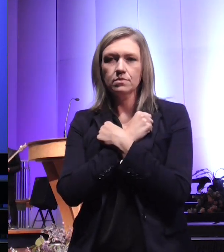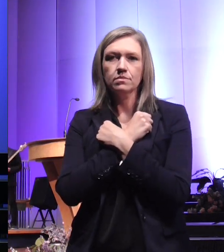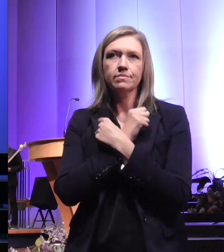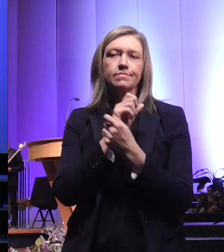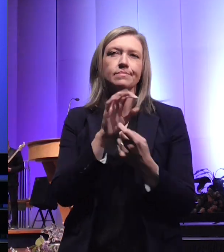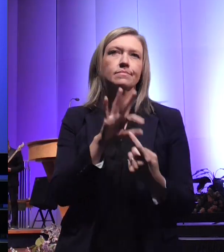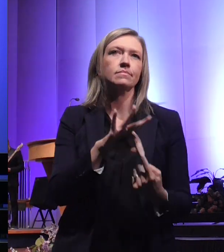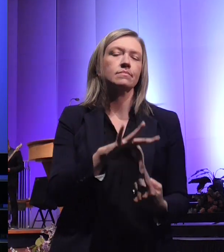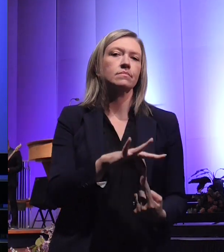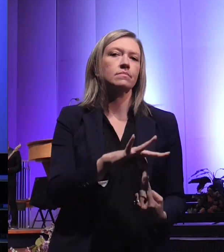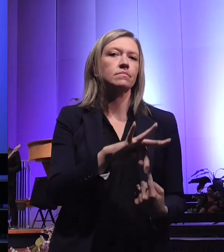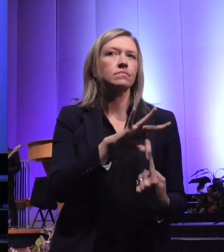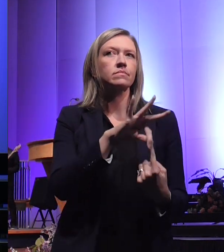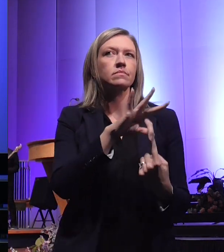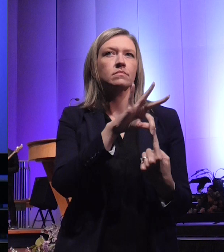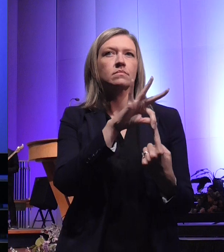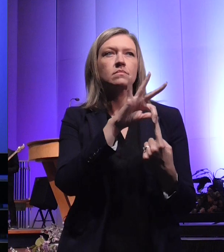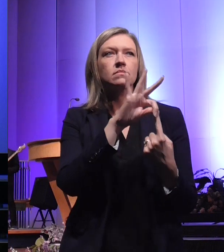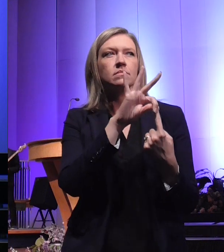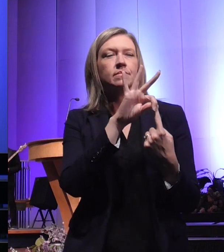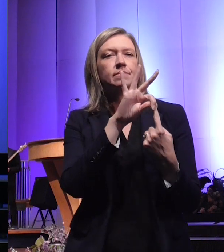So sacred,